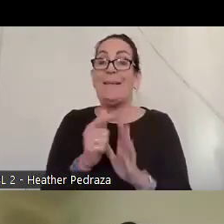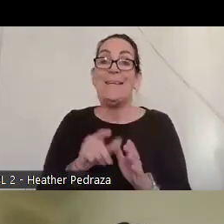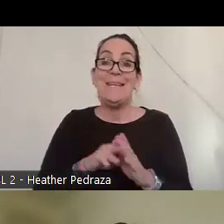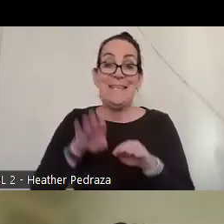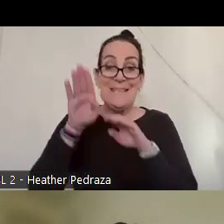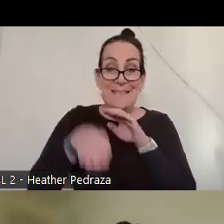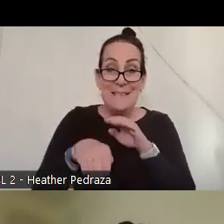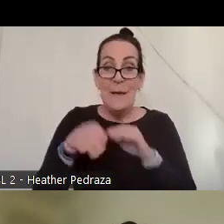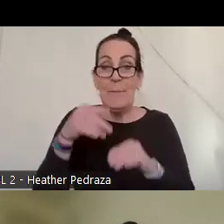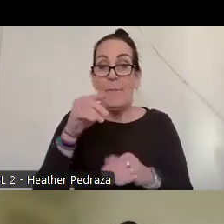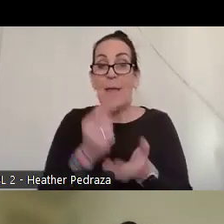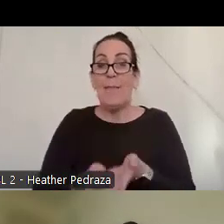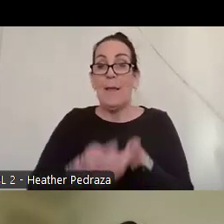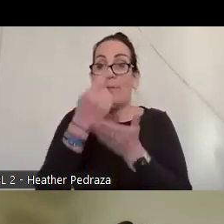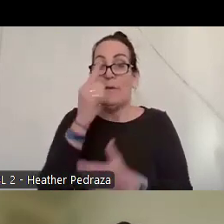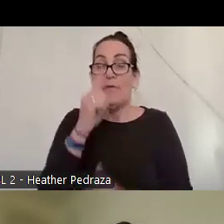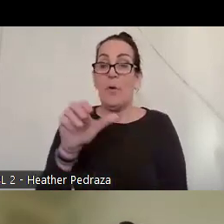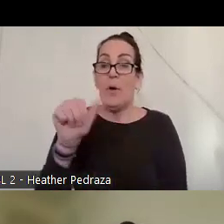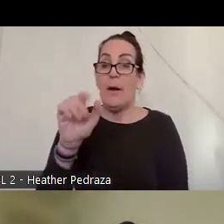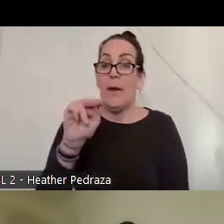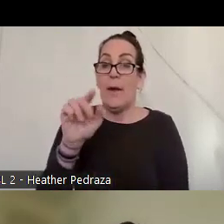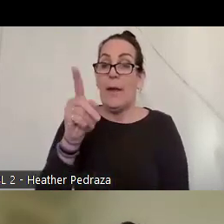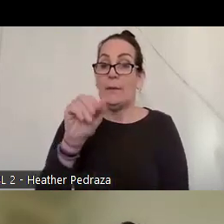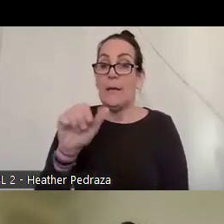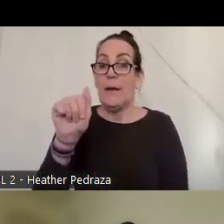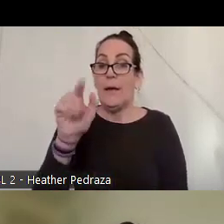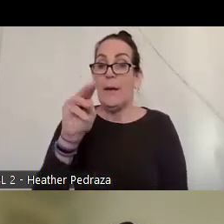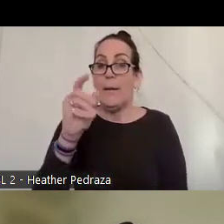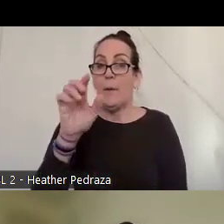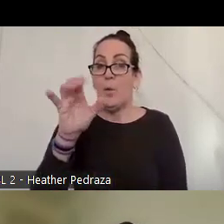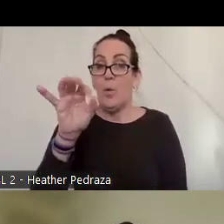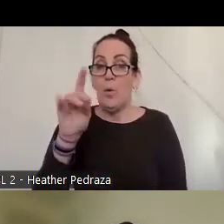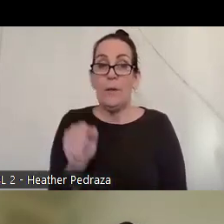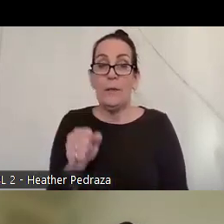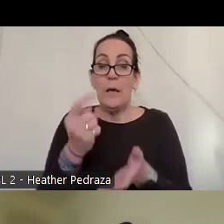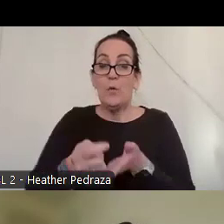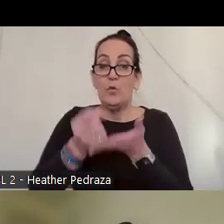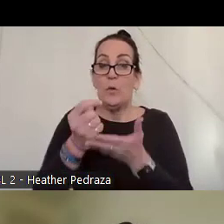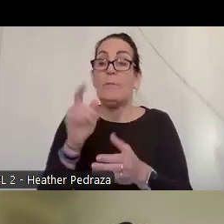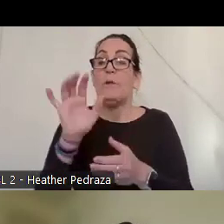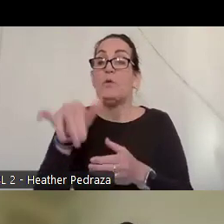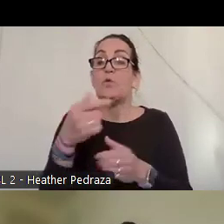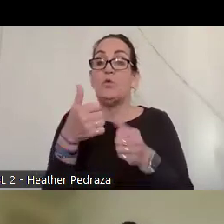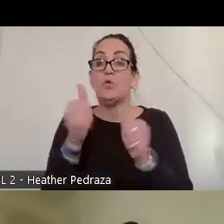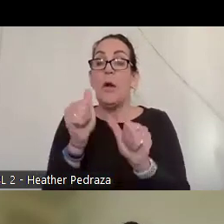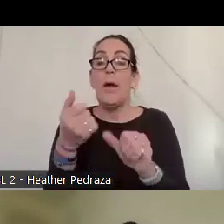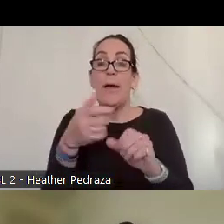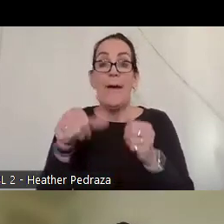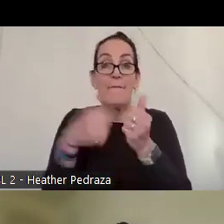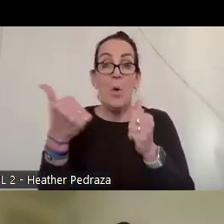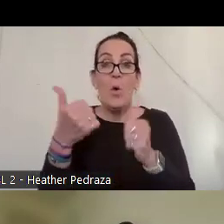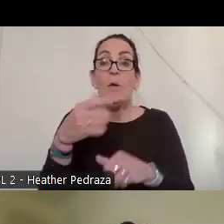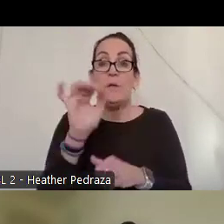anti-amyloid treatments. And this is in particular to avoid the use of Aricept as a